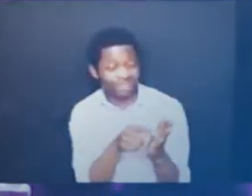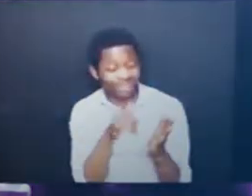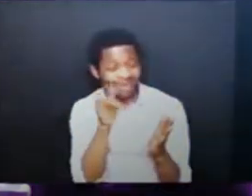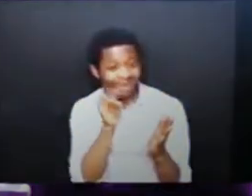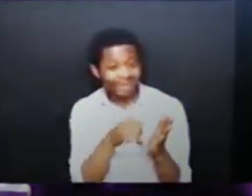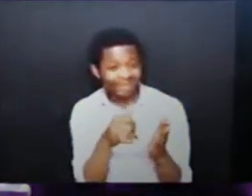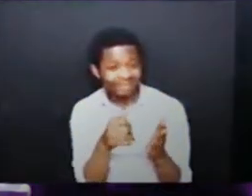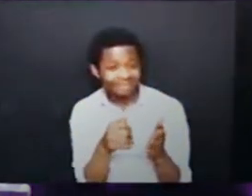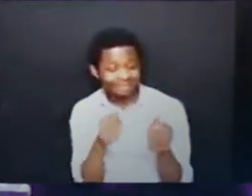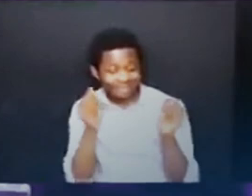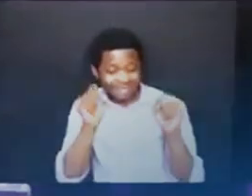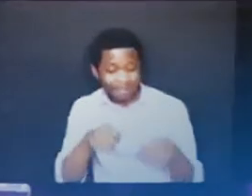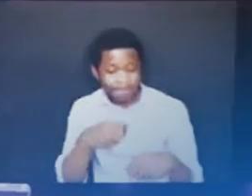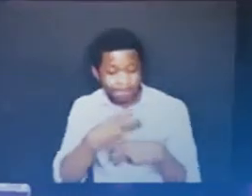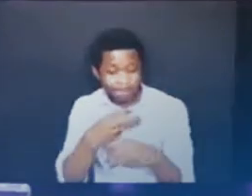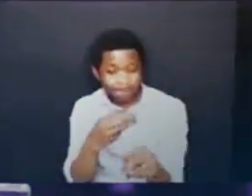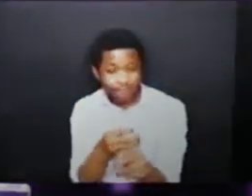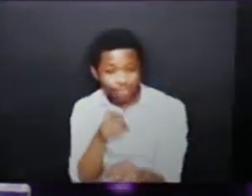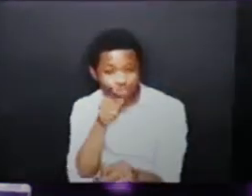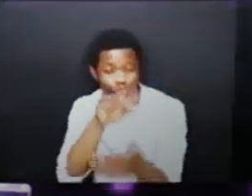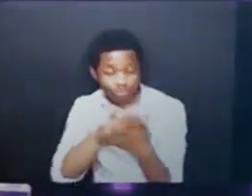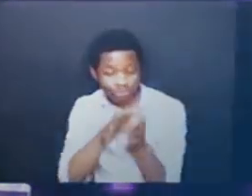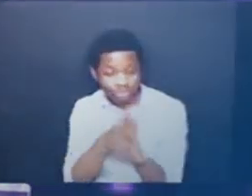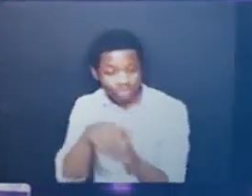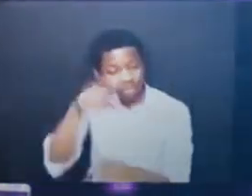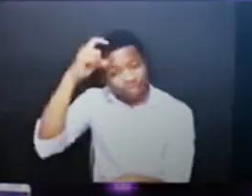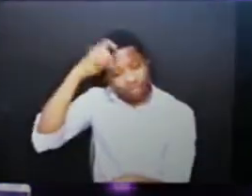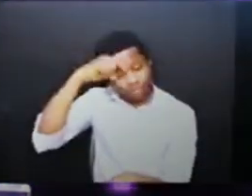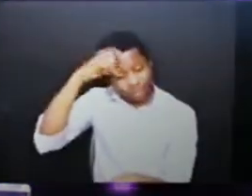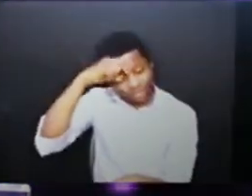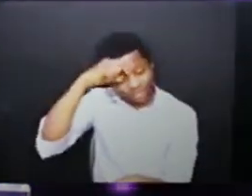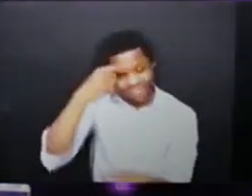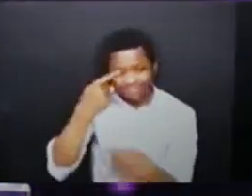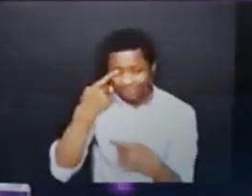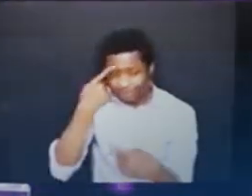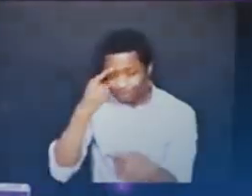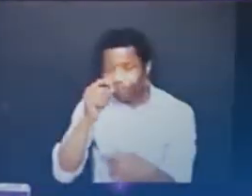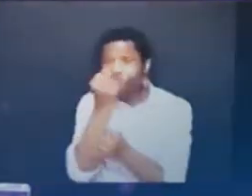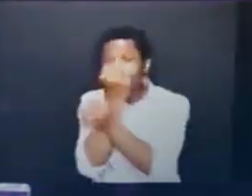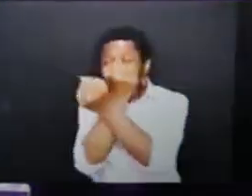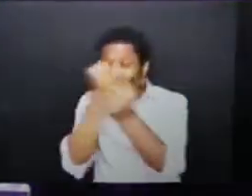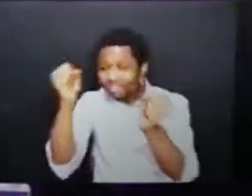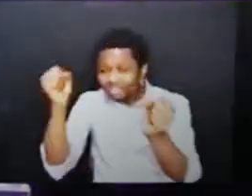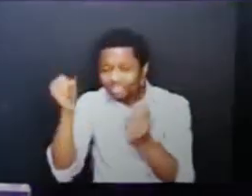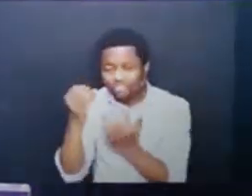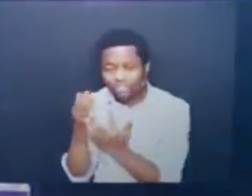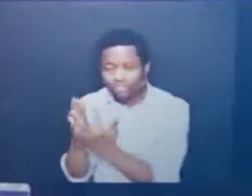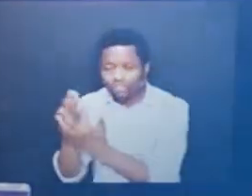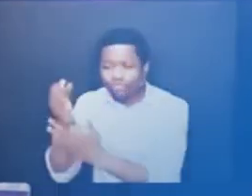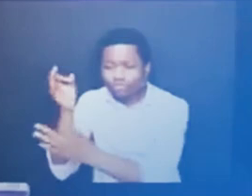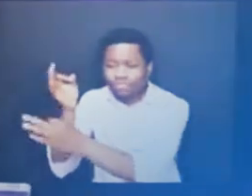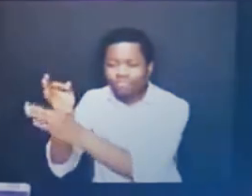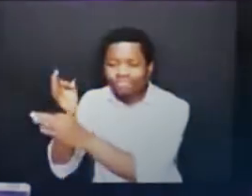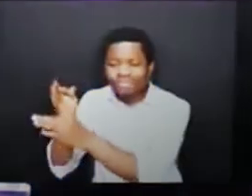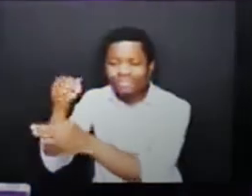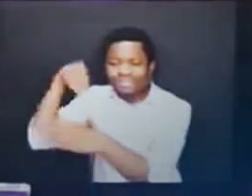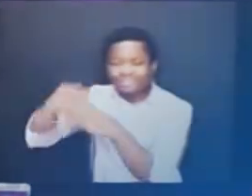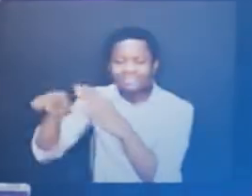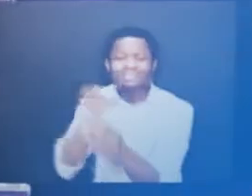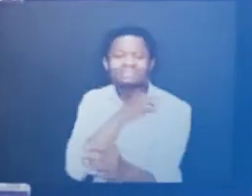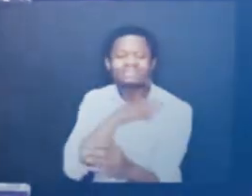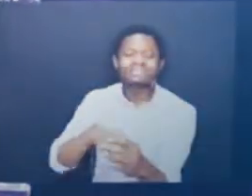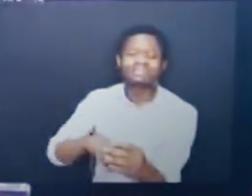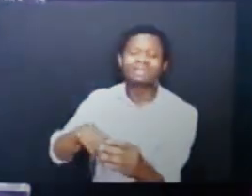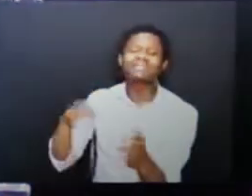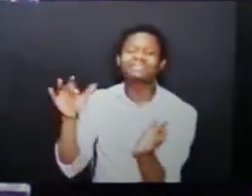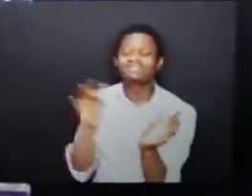able to make you wise for salvation through faith in Christ Jesus. Now, if you move